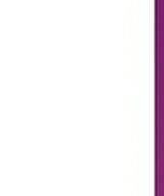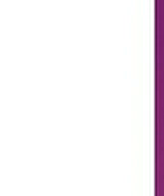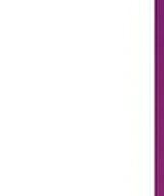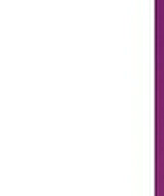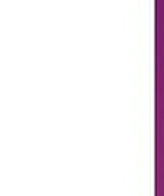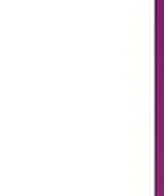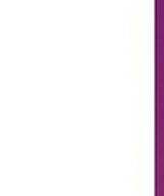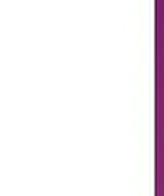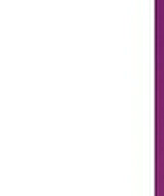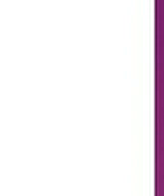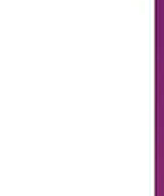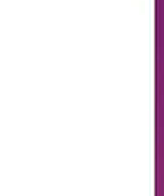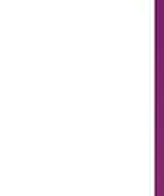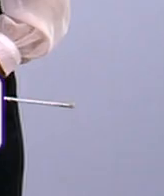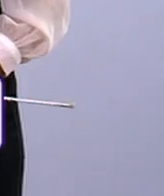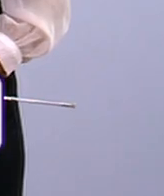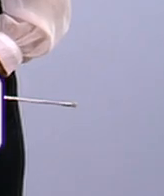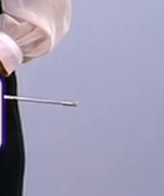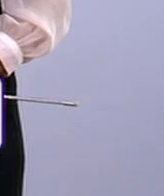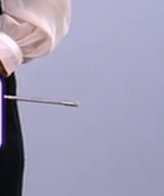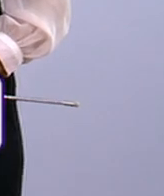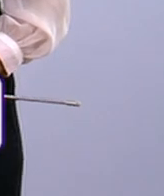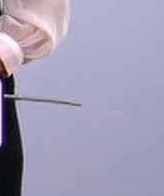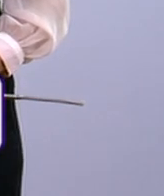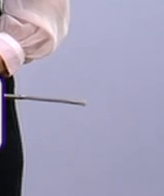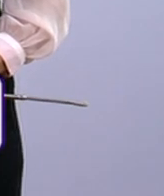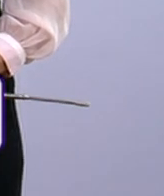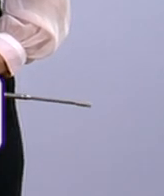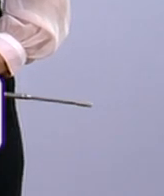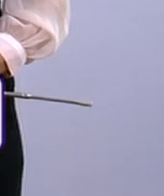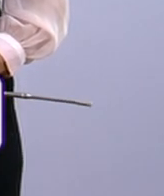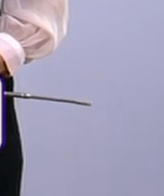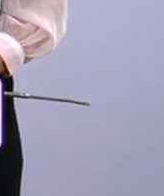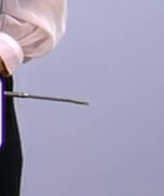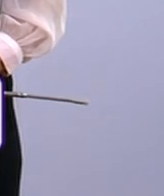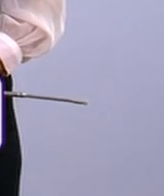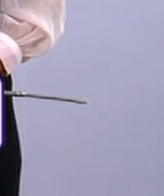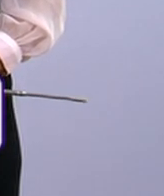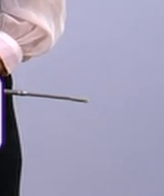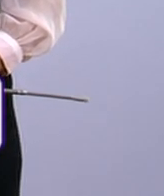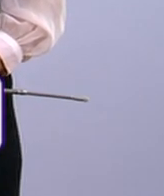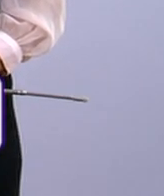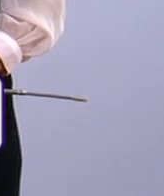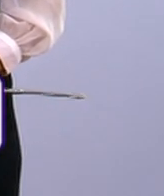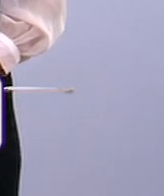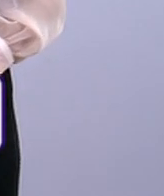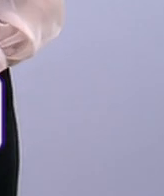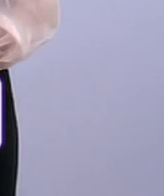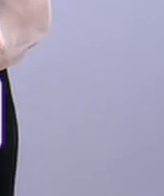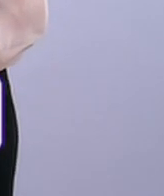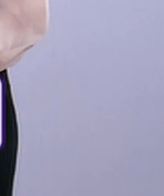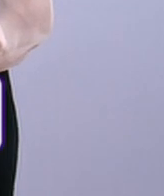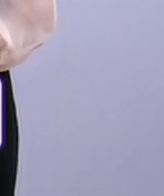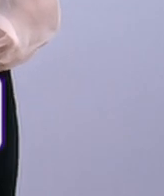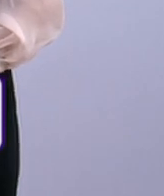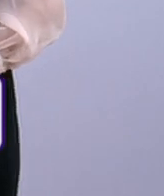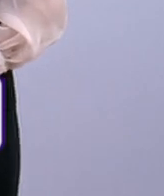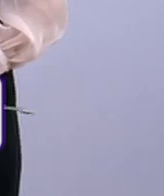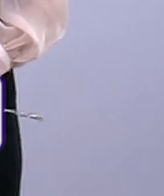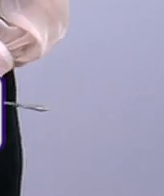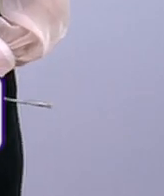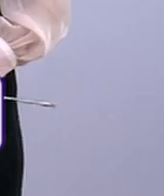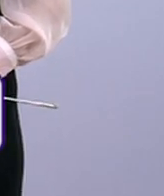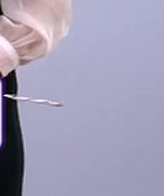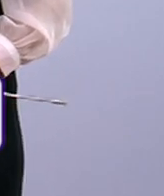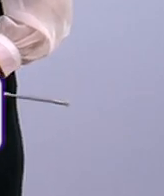cream right in the middle. If you have only one right answer, don't worry. This ice cream is for